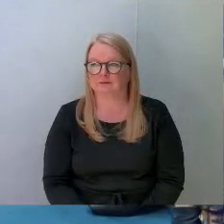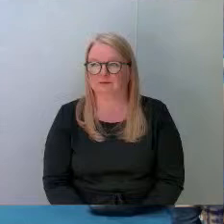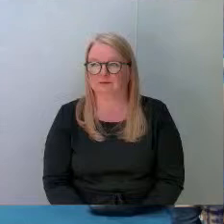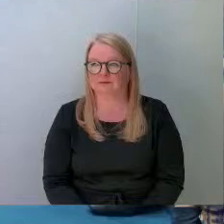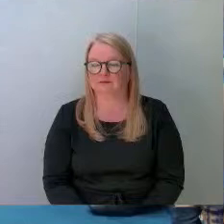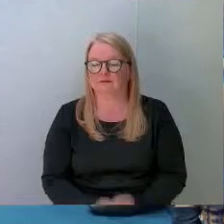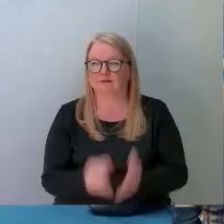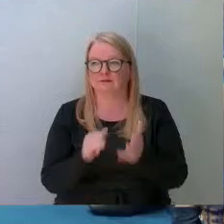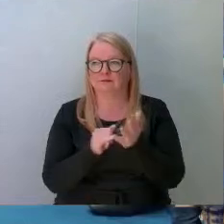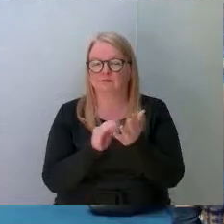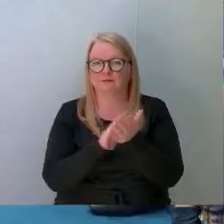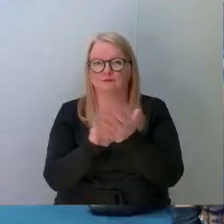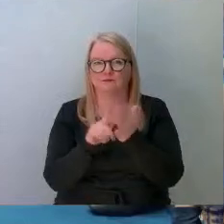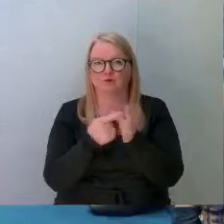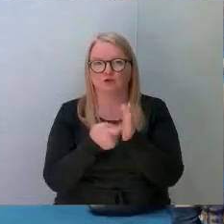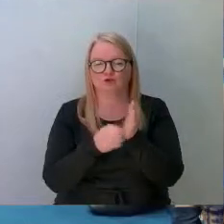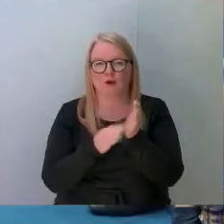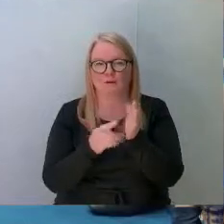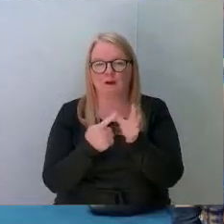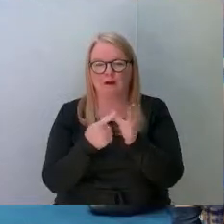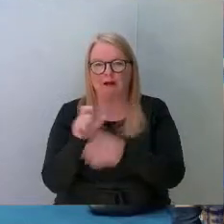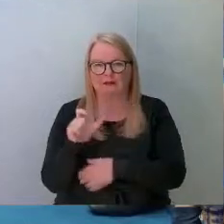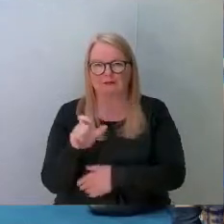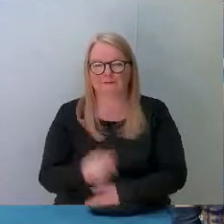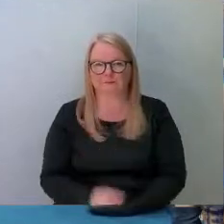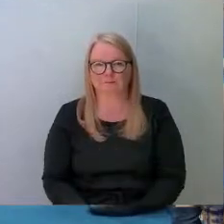Shaima Khan.